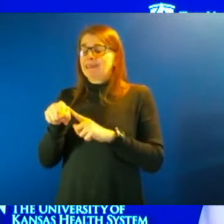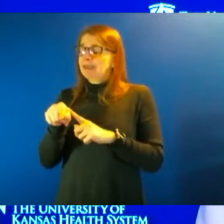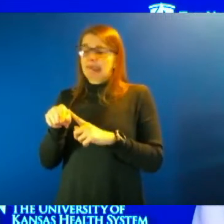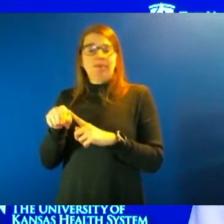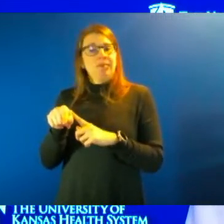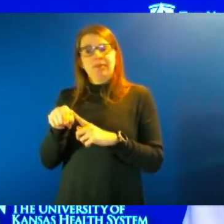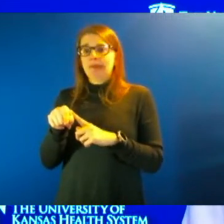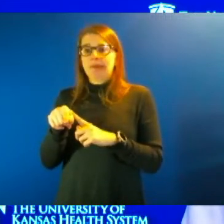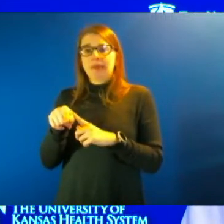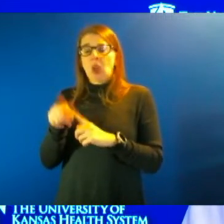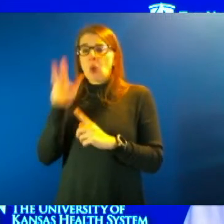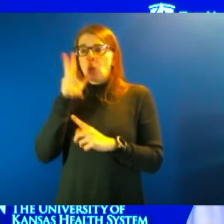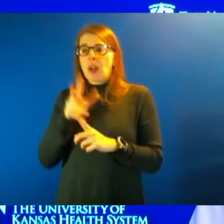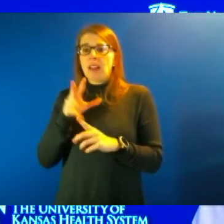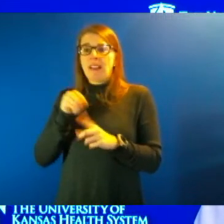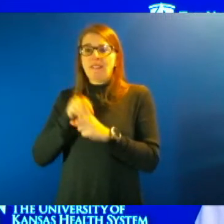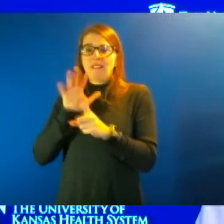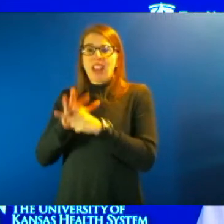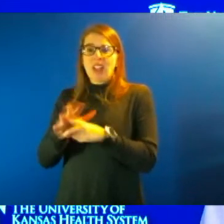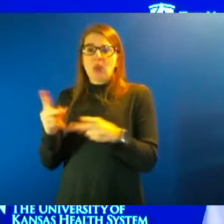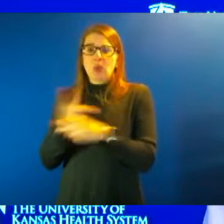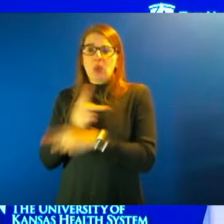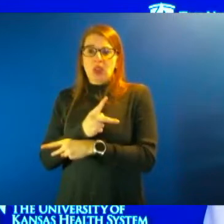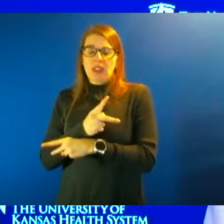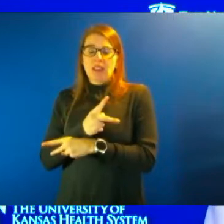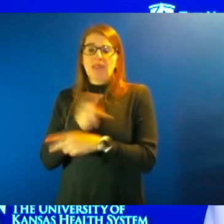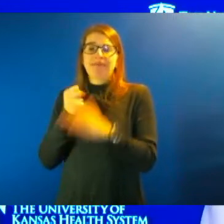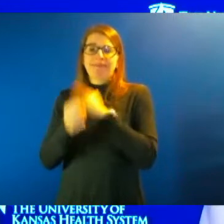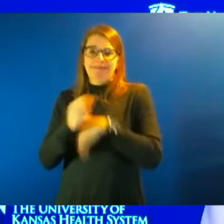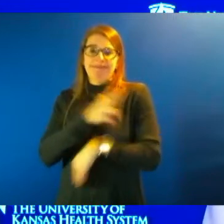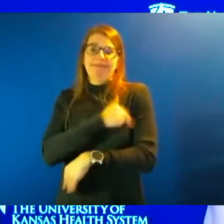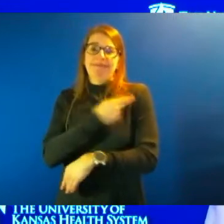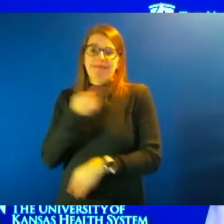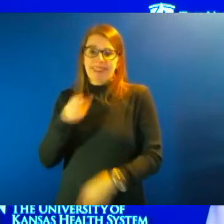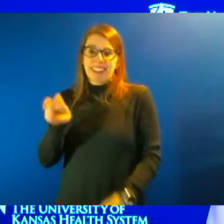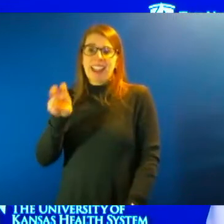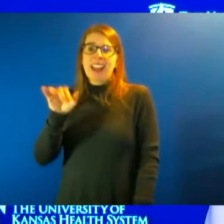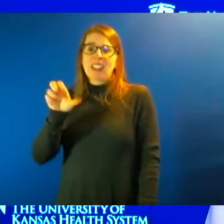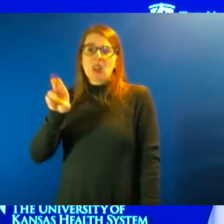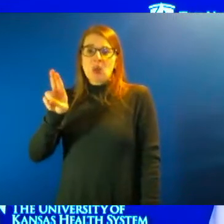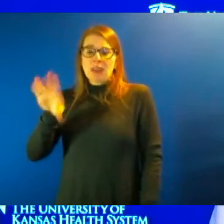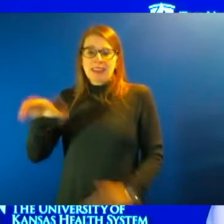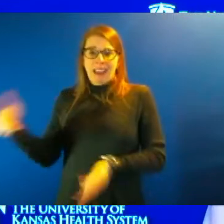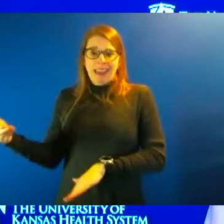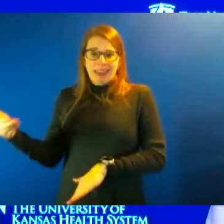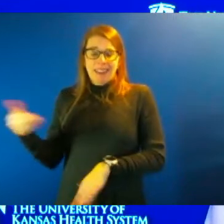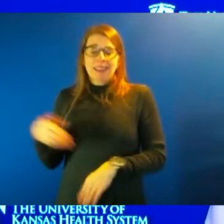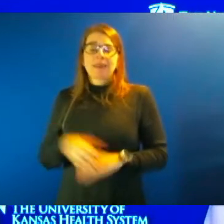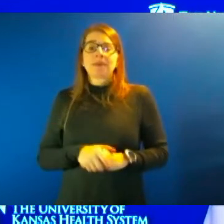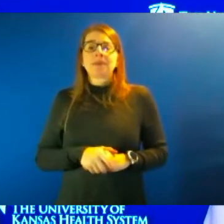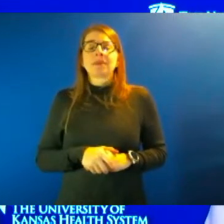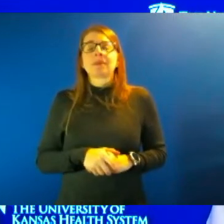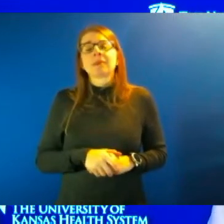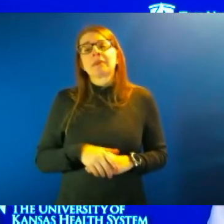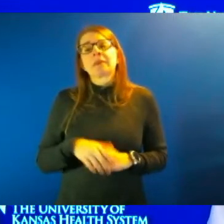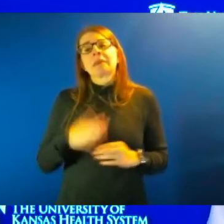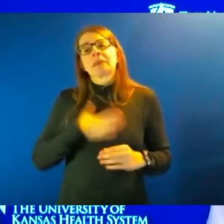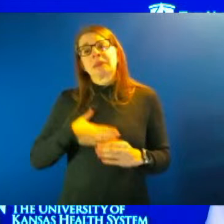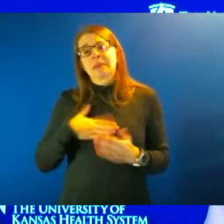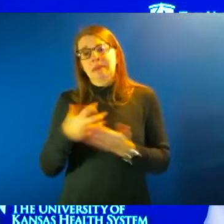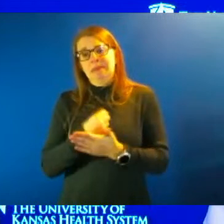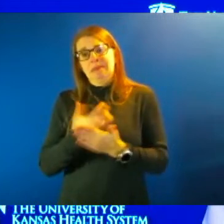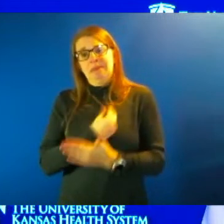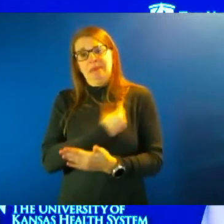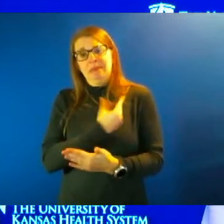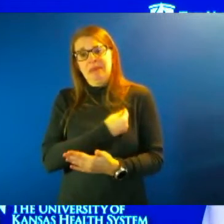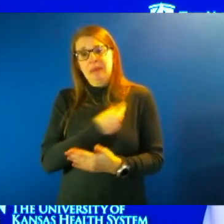medical illnesses and those trips to the ICU and death. And so it's very important, continue to get vaccinated. Maybe go today or